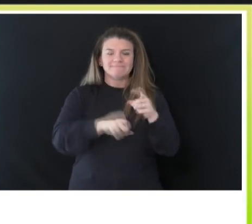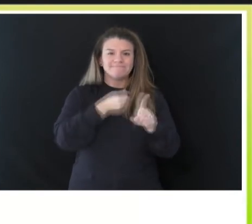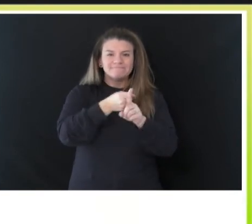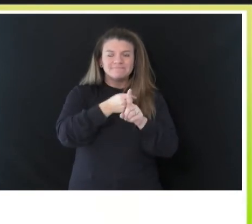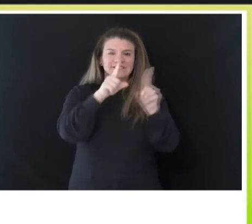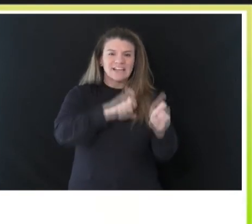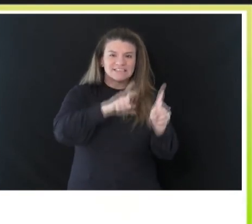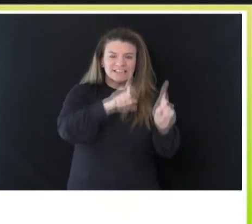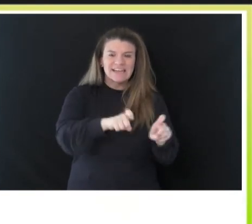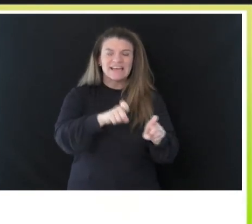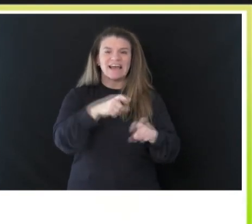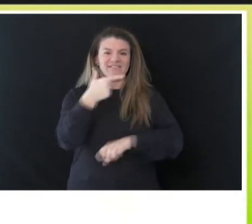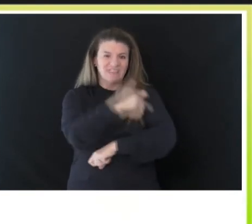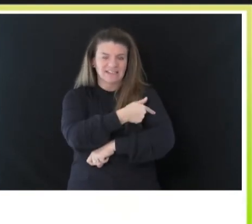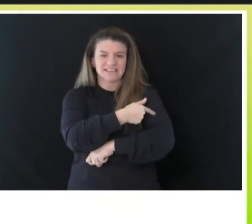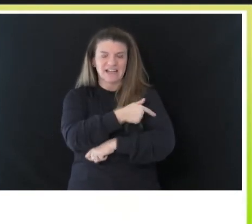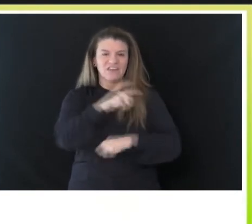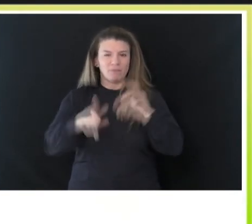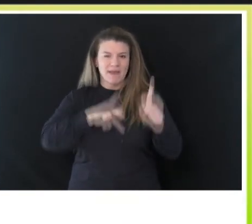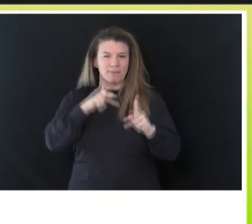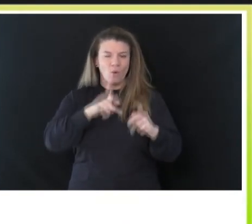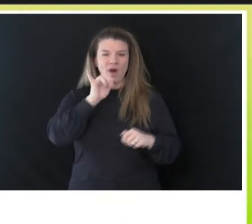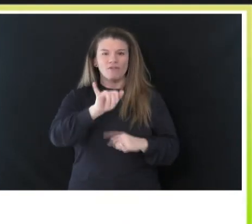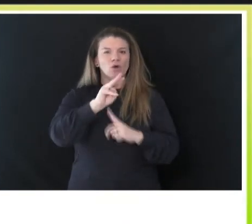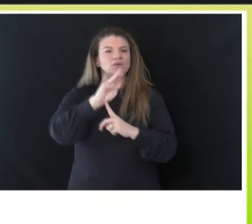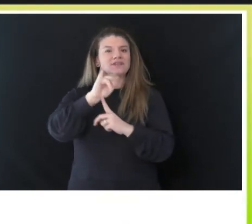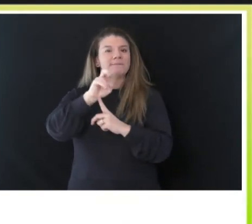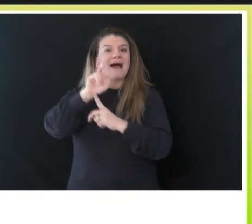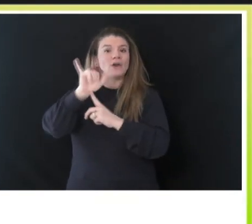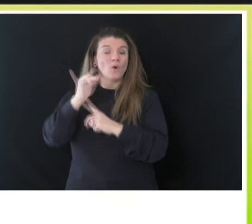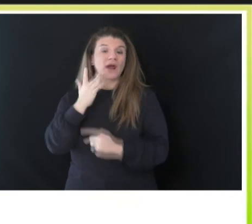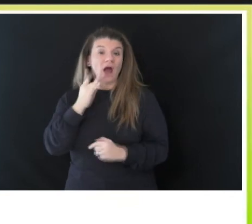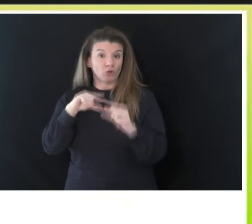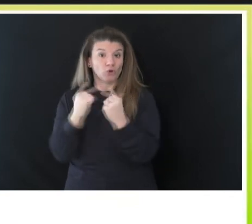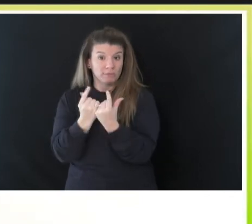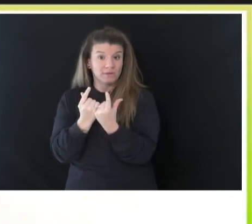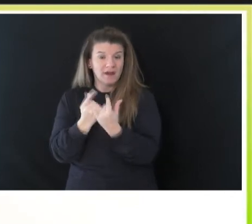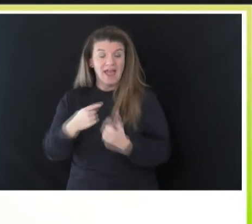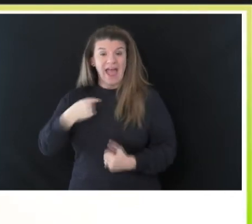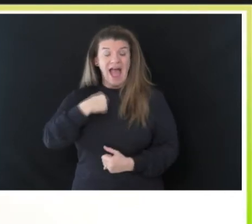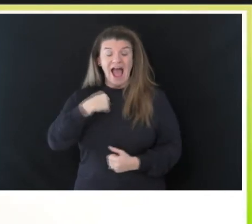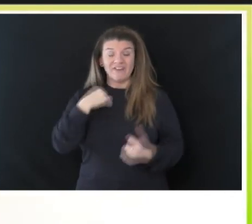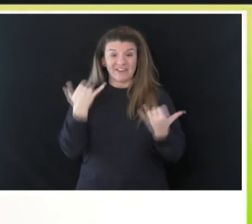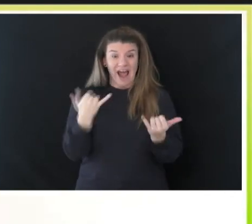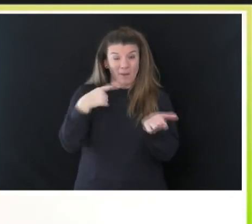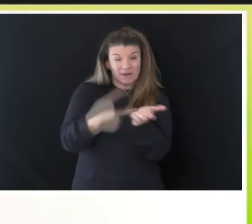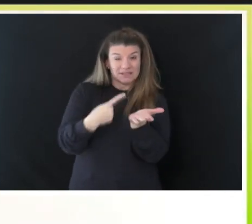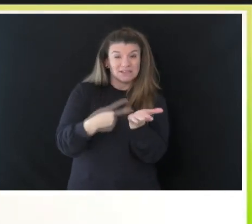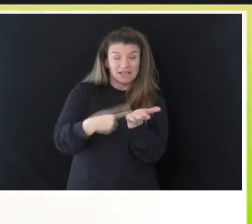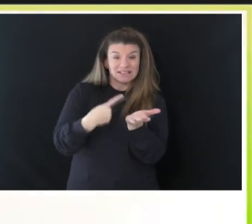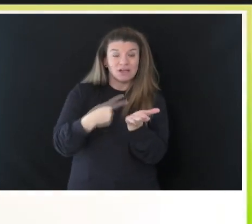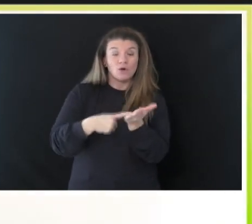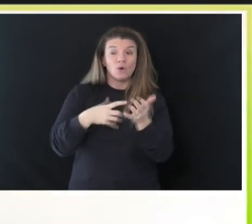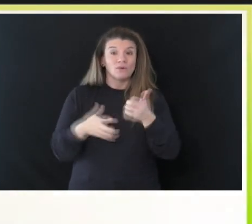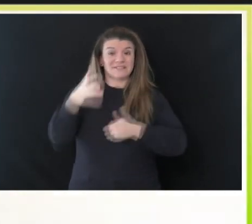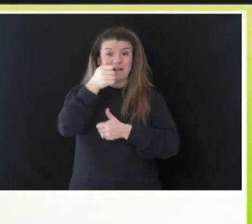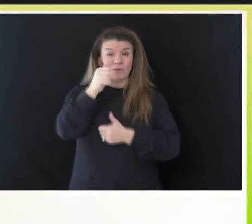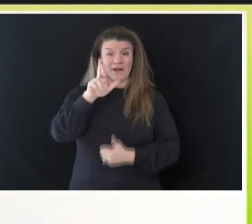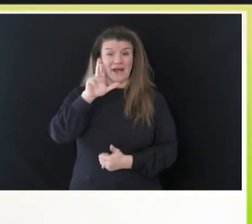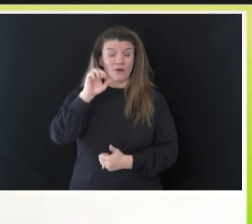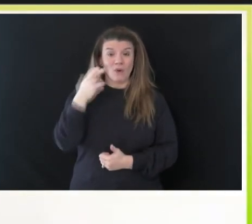people of color vaccinated. And I have been talking with Secretary Crouch